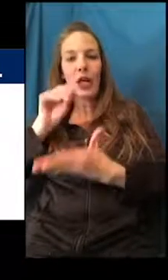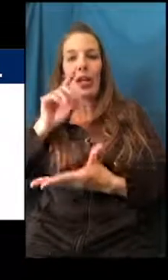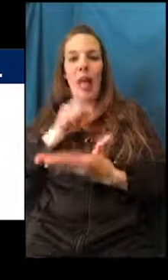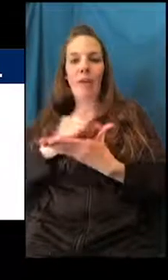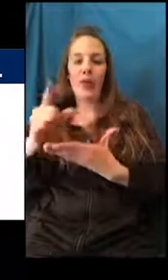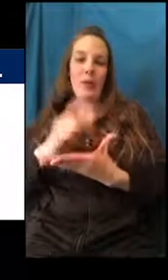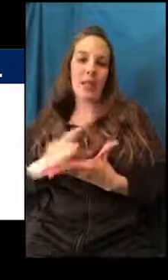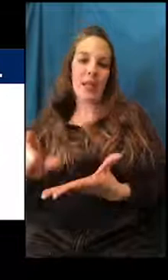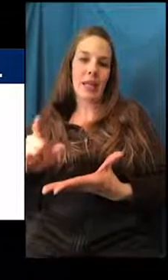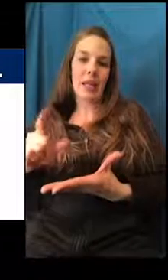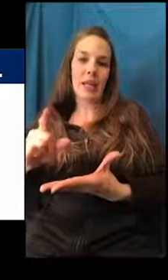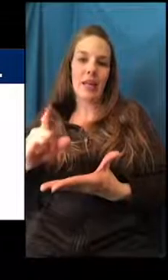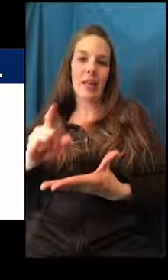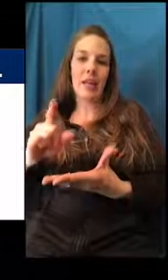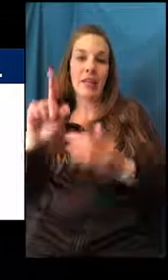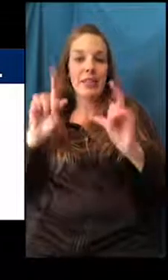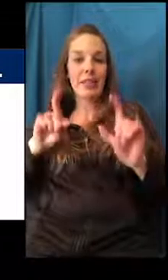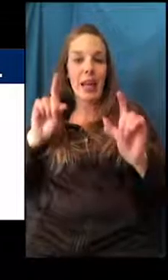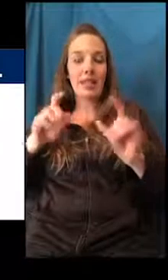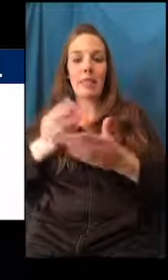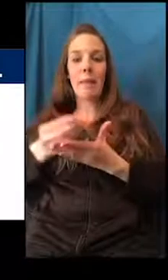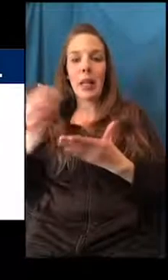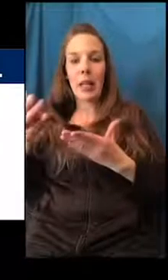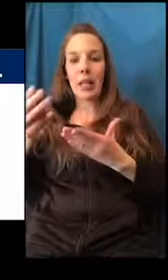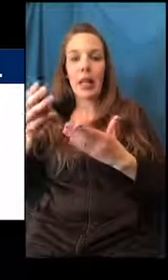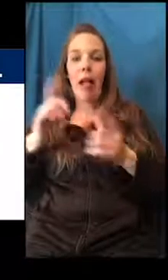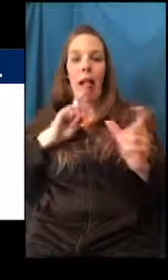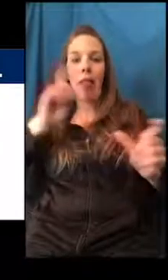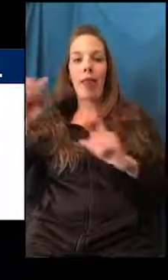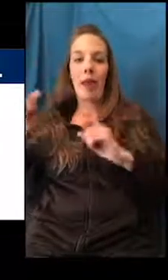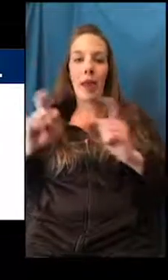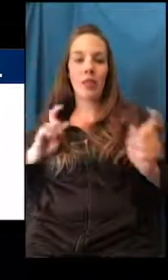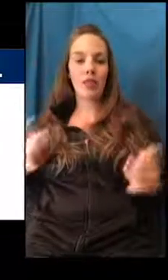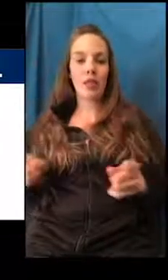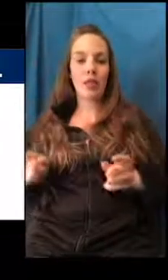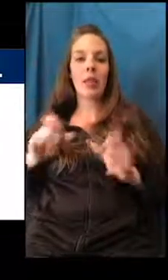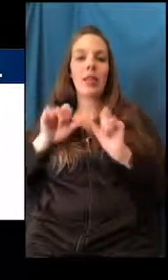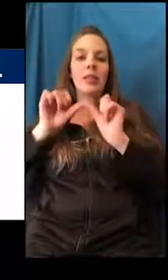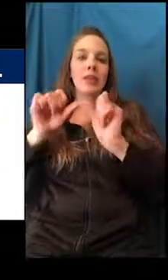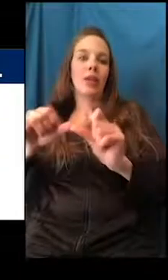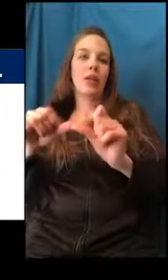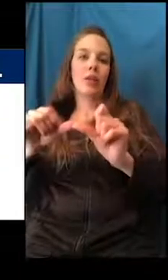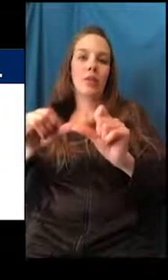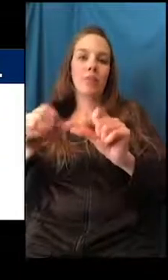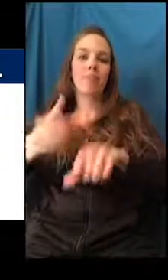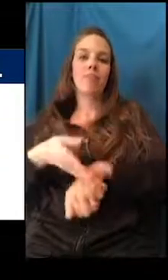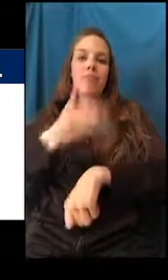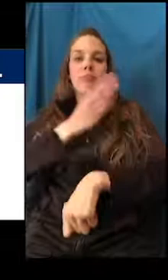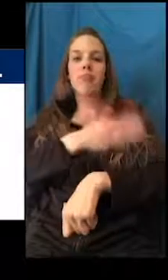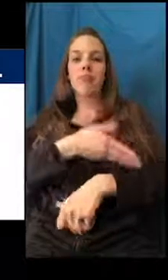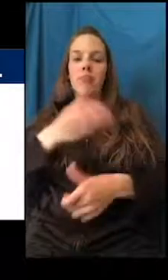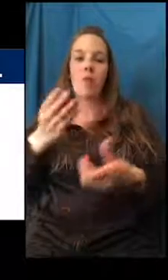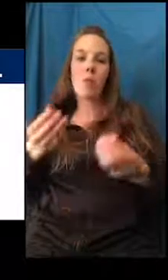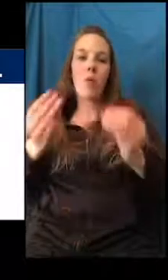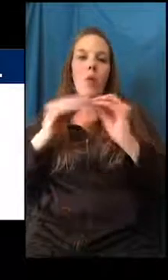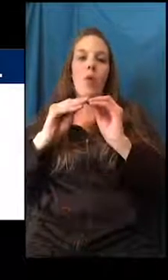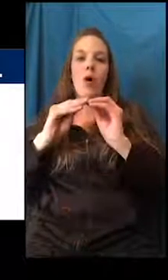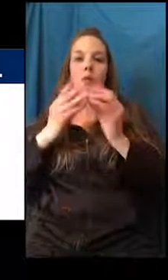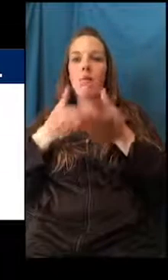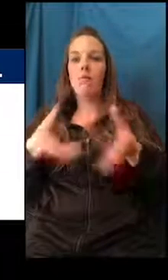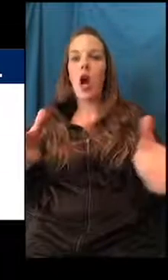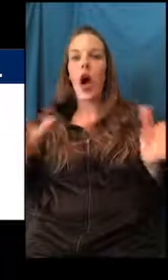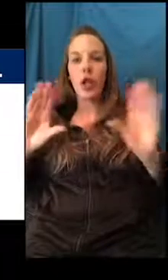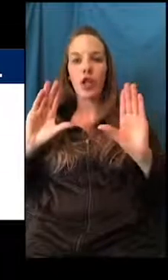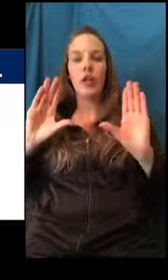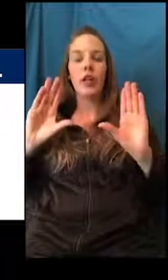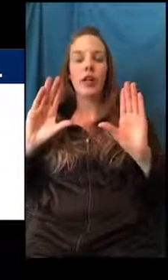that testing material allocations continue to get bigger and broader in scope for our laboratory